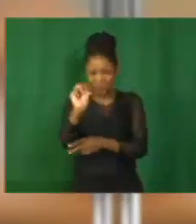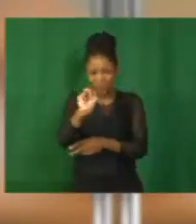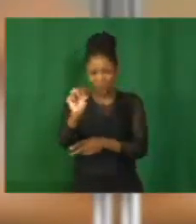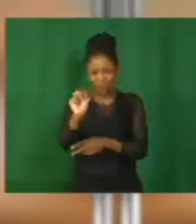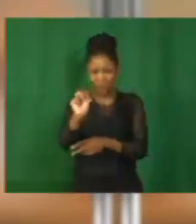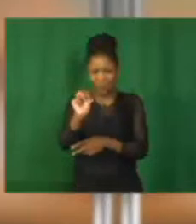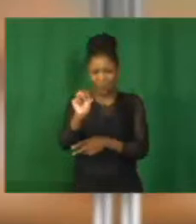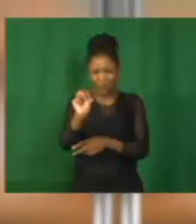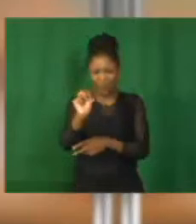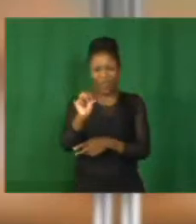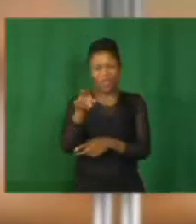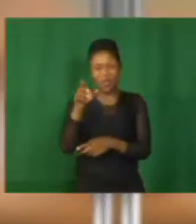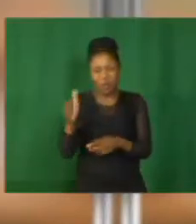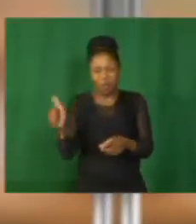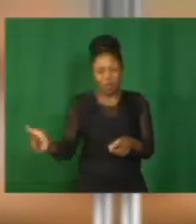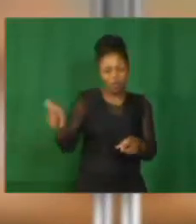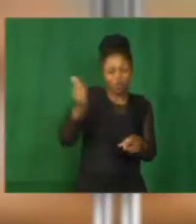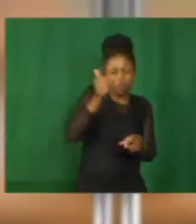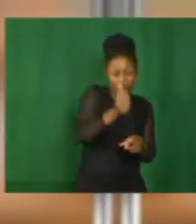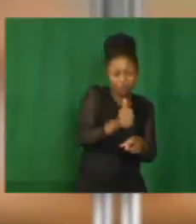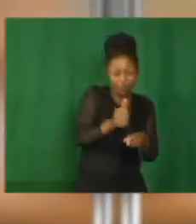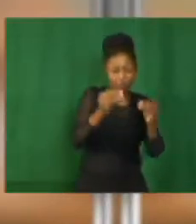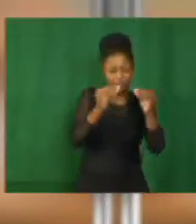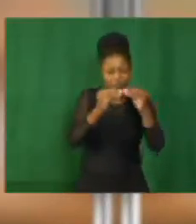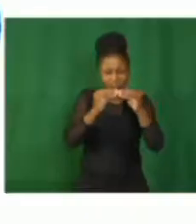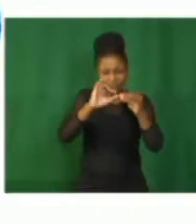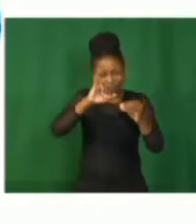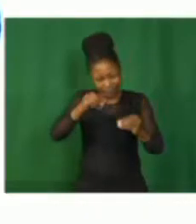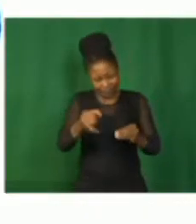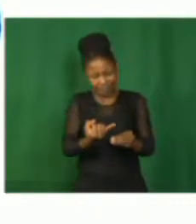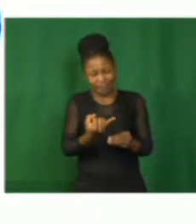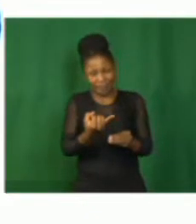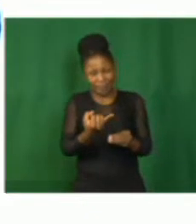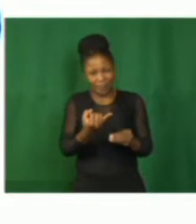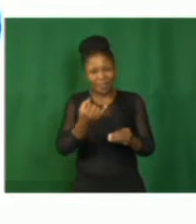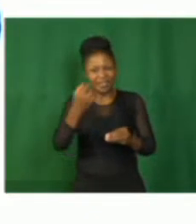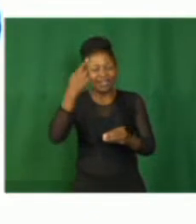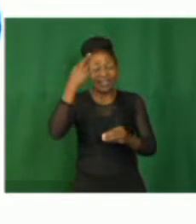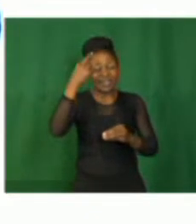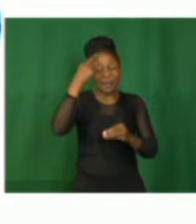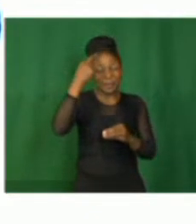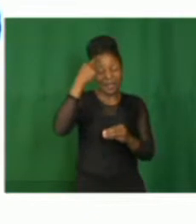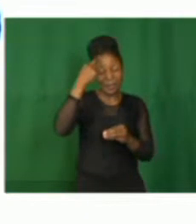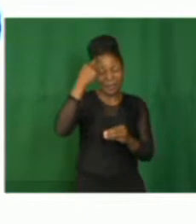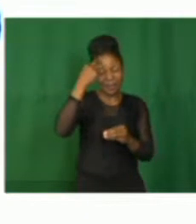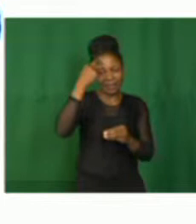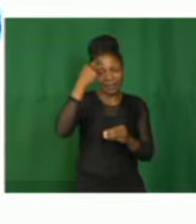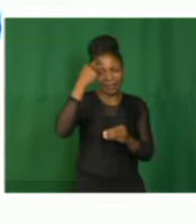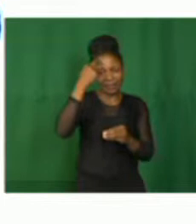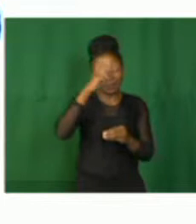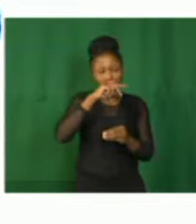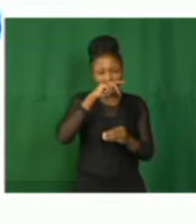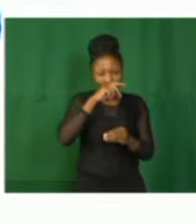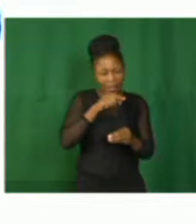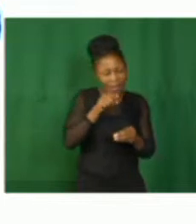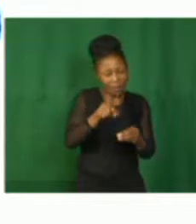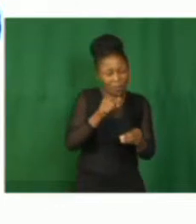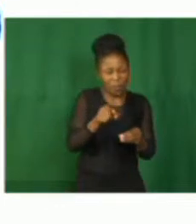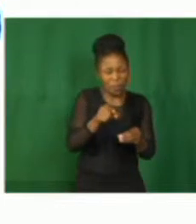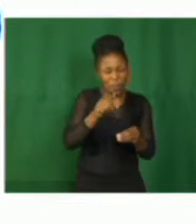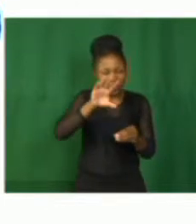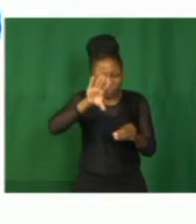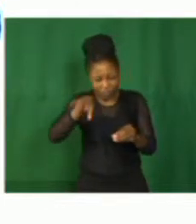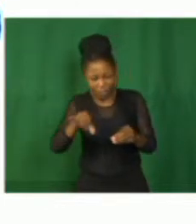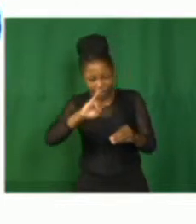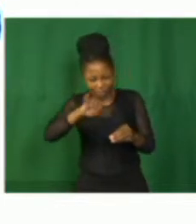of Judas Iscariot. You need to remember, my dear Lena at home, that Judas Iscariot was the